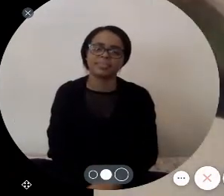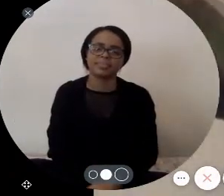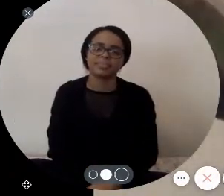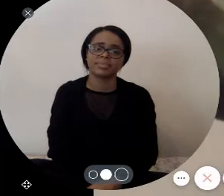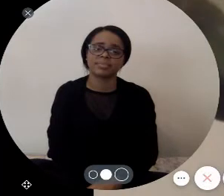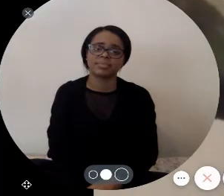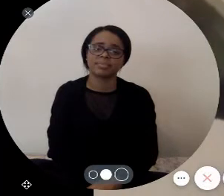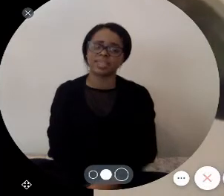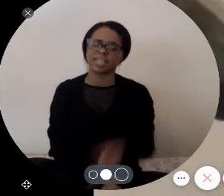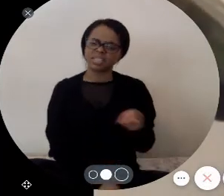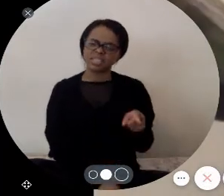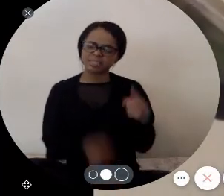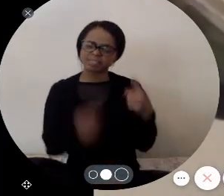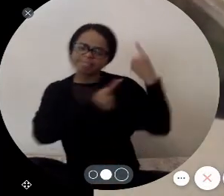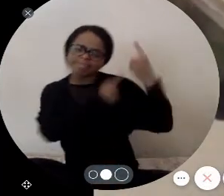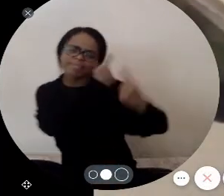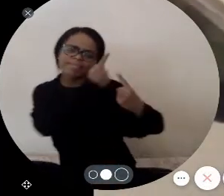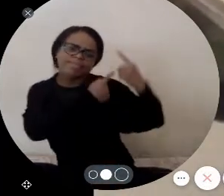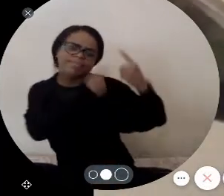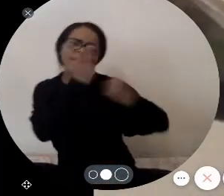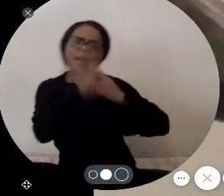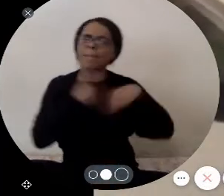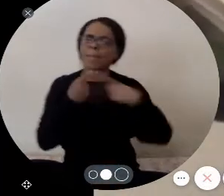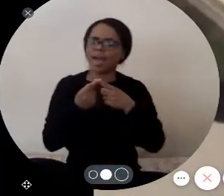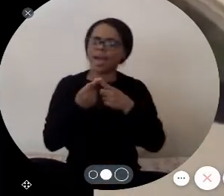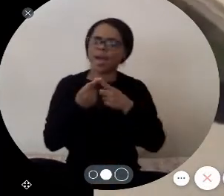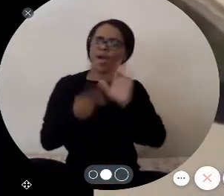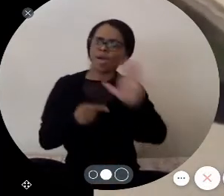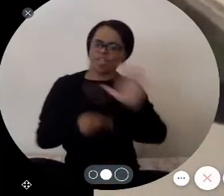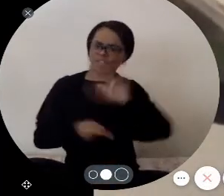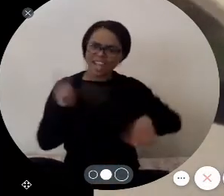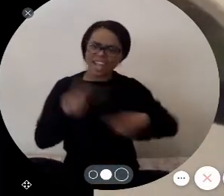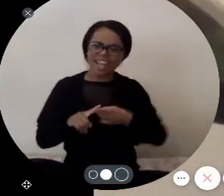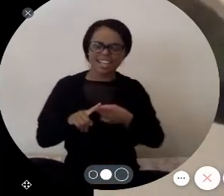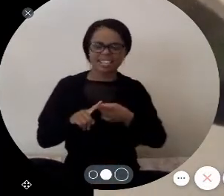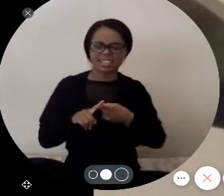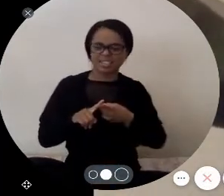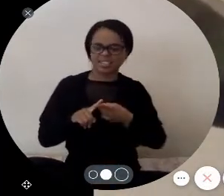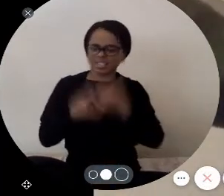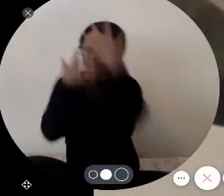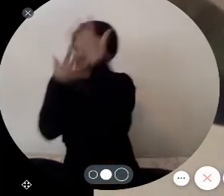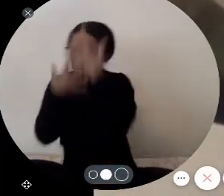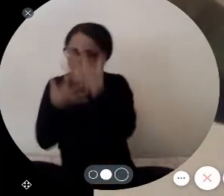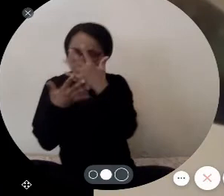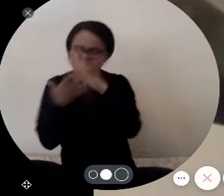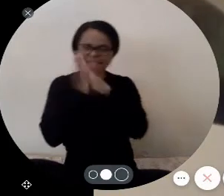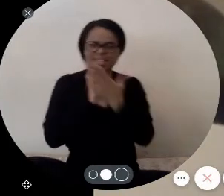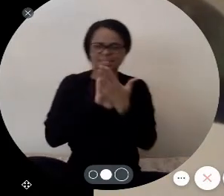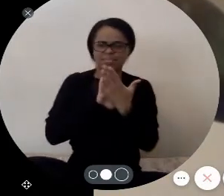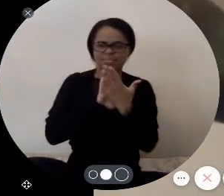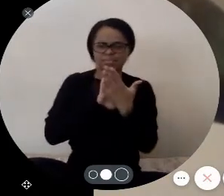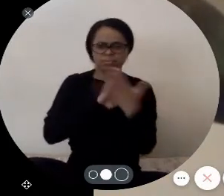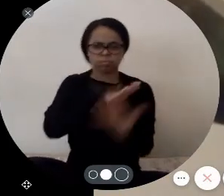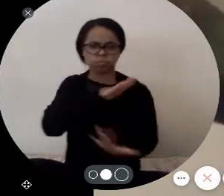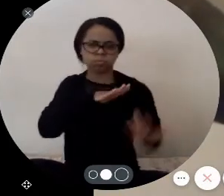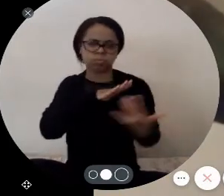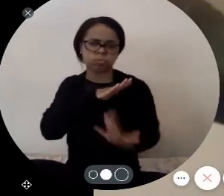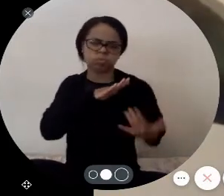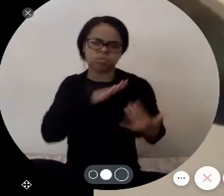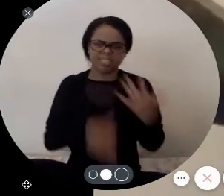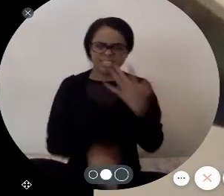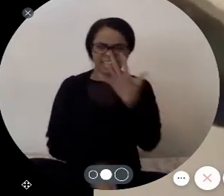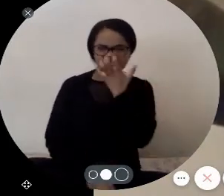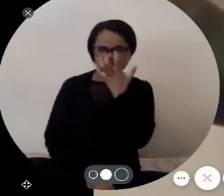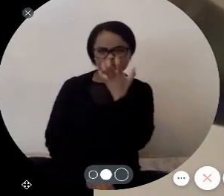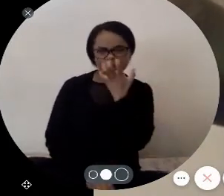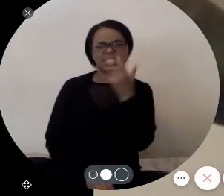As she thought about her friends, her sadness became anger. She was mad at herself for letting